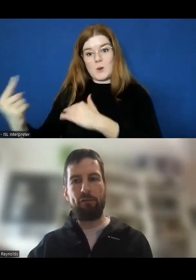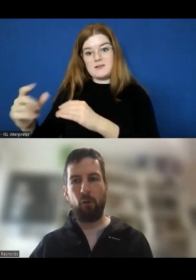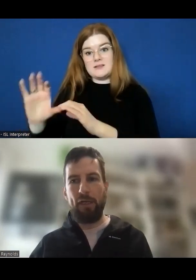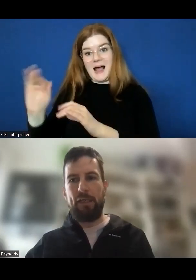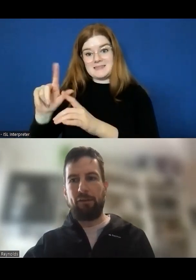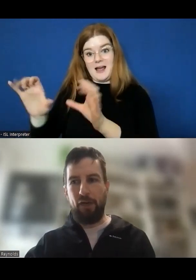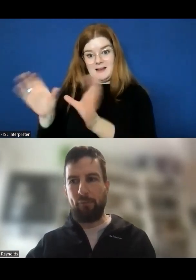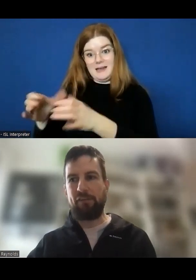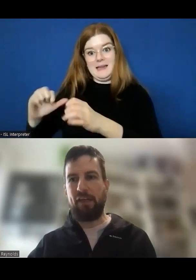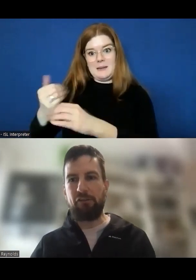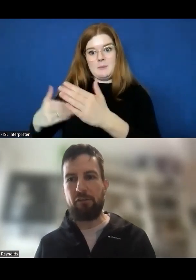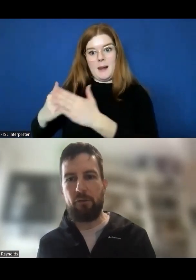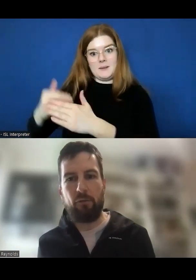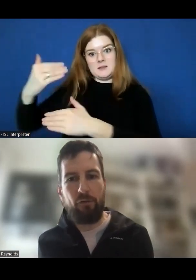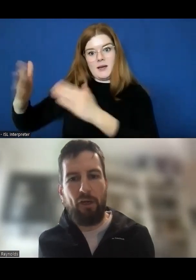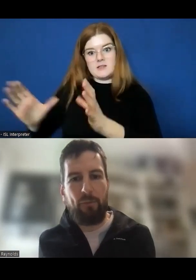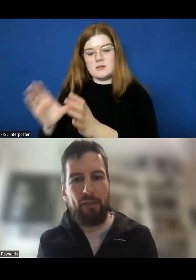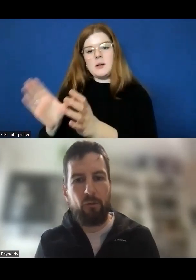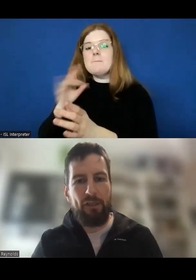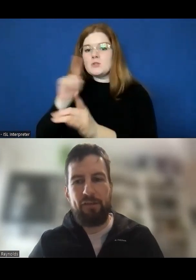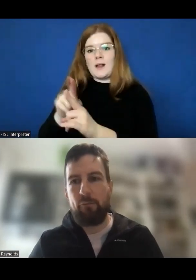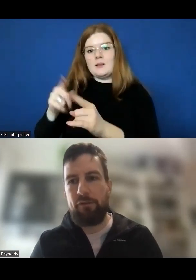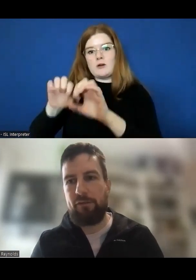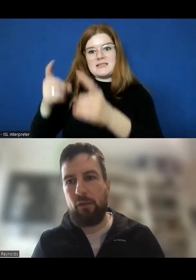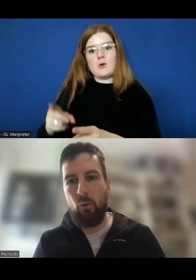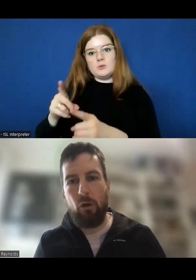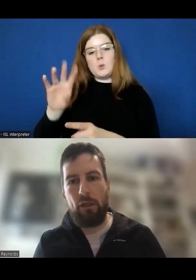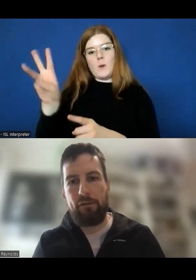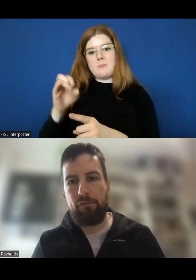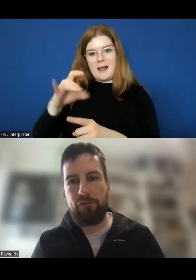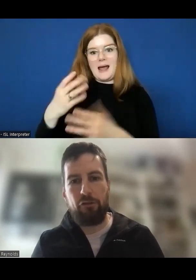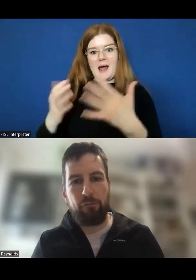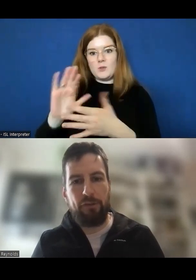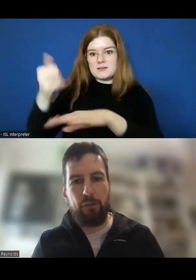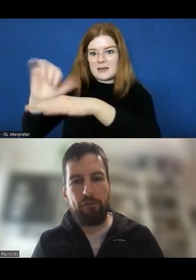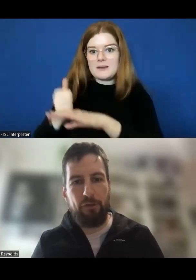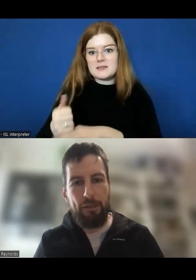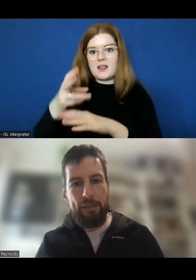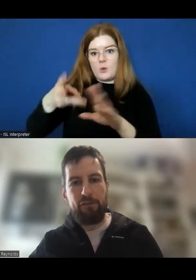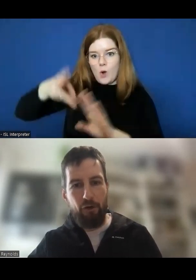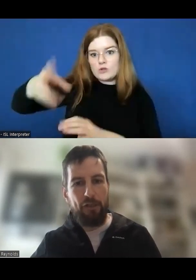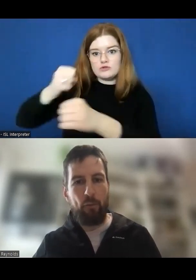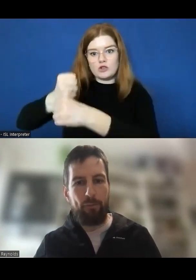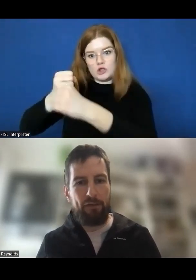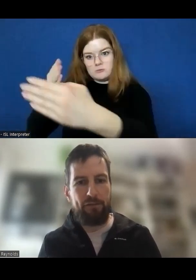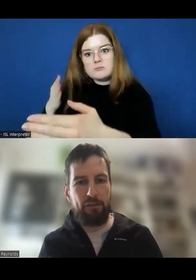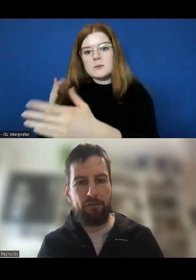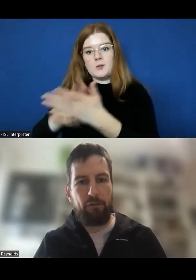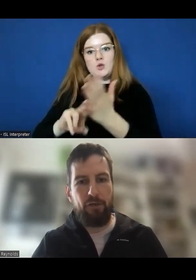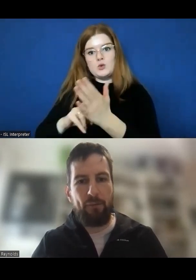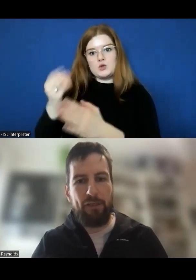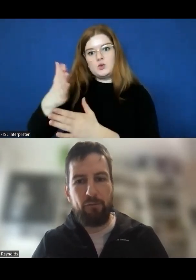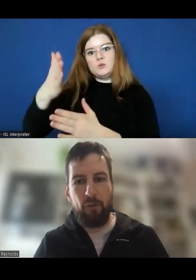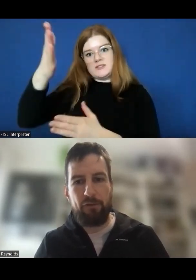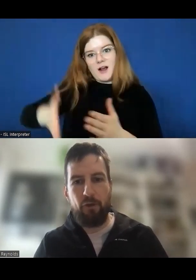but also the fragmentation of the West Bank and the way the settlements and the wall and the infrastructure have been used to divide up Palestinians